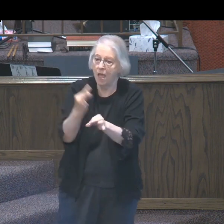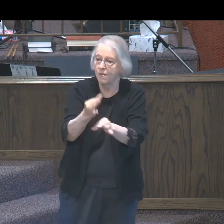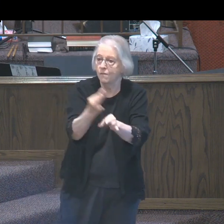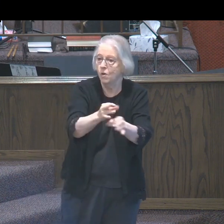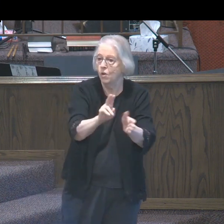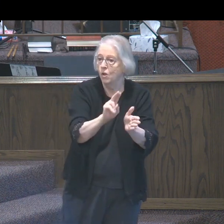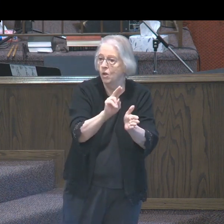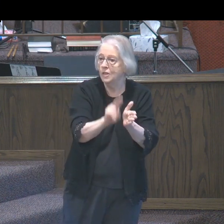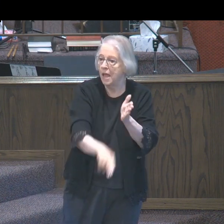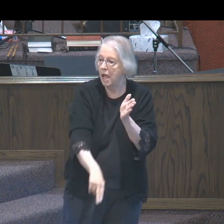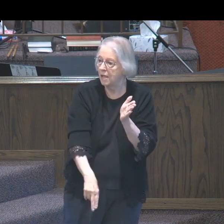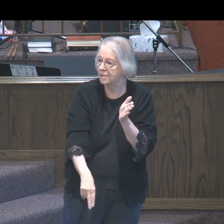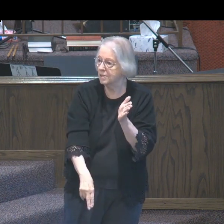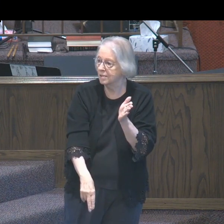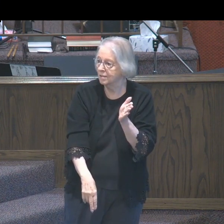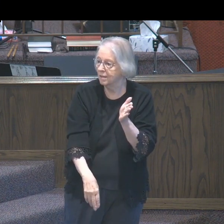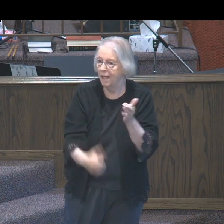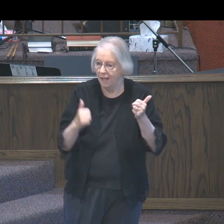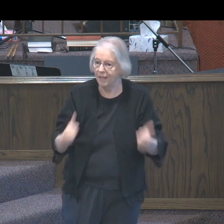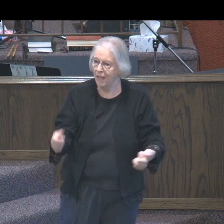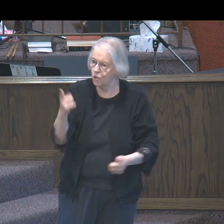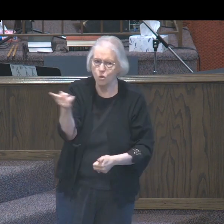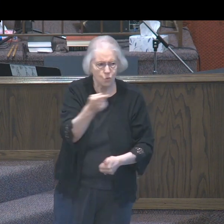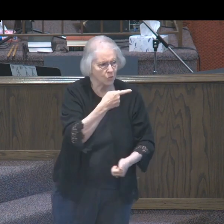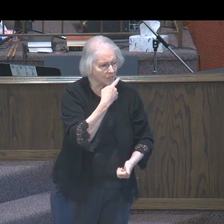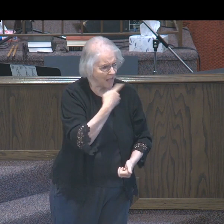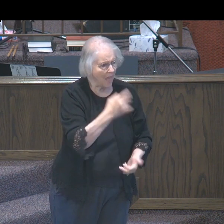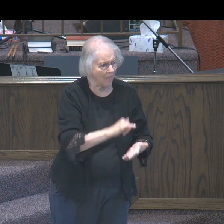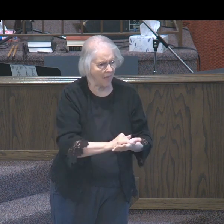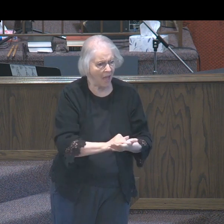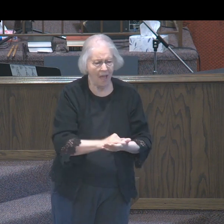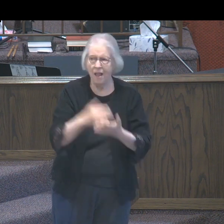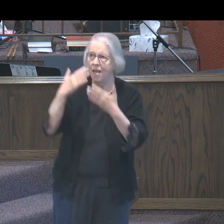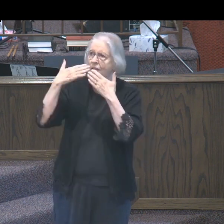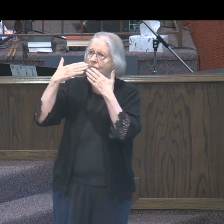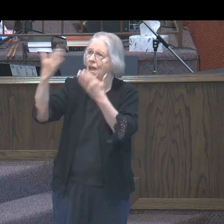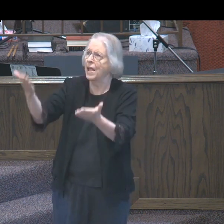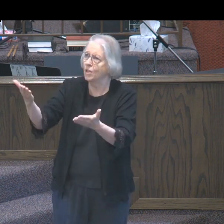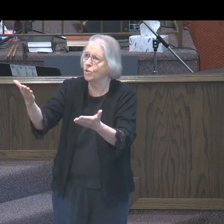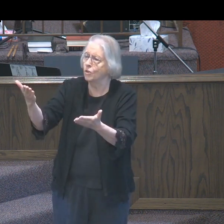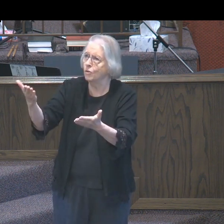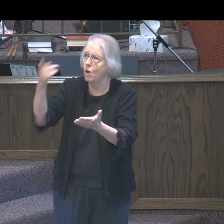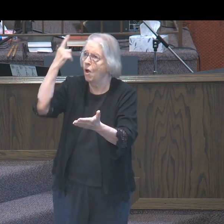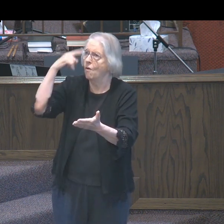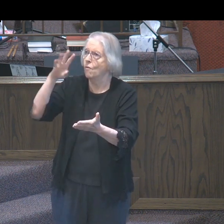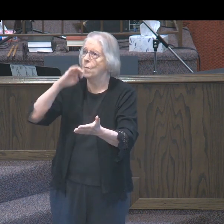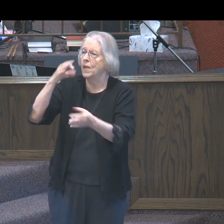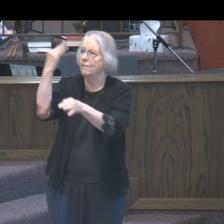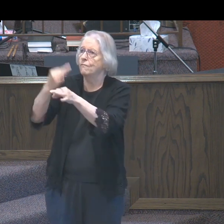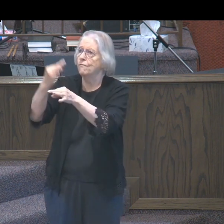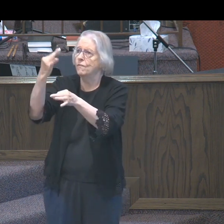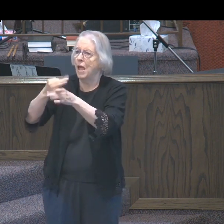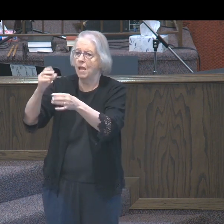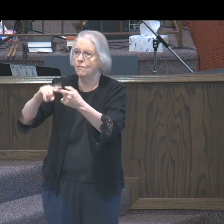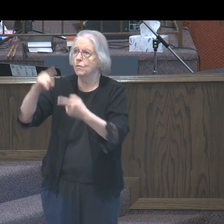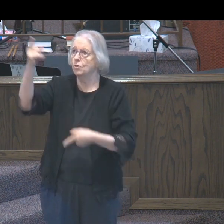can you say this today unto me? Thank you for being faithful to me. The